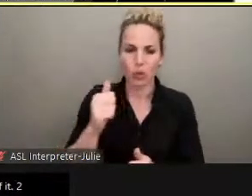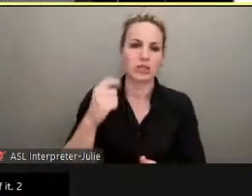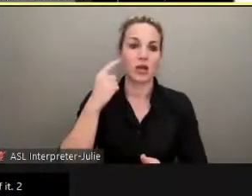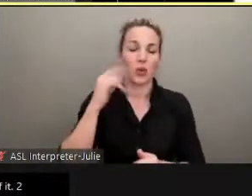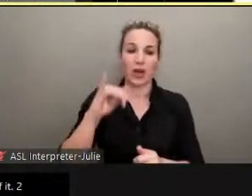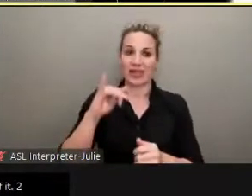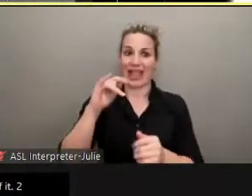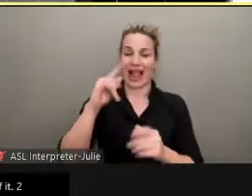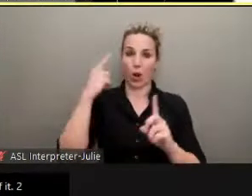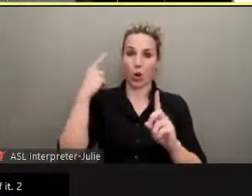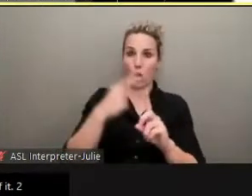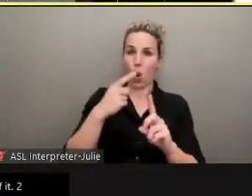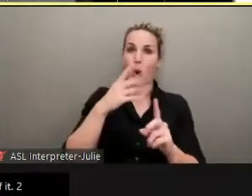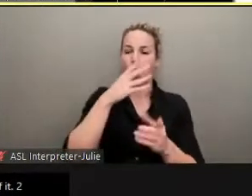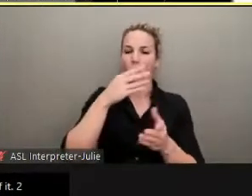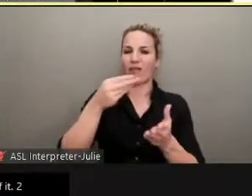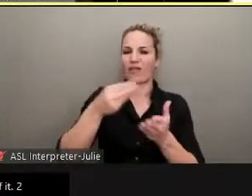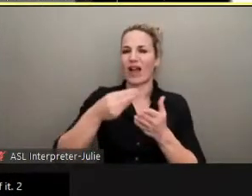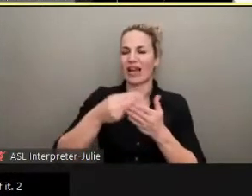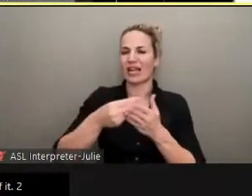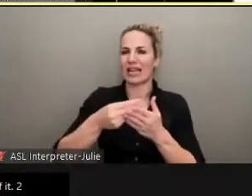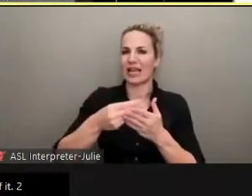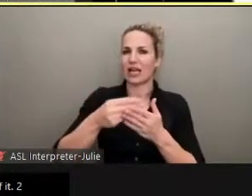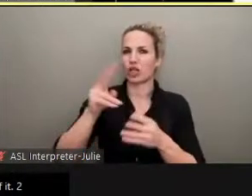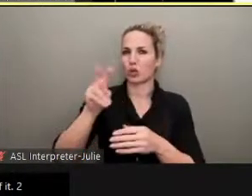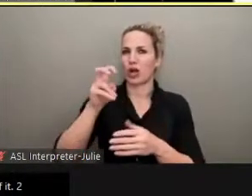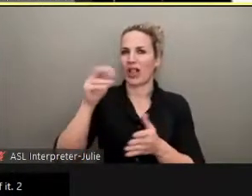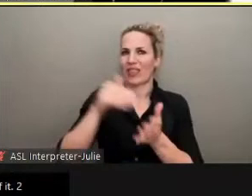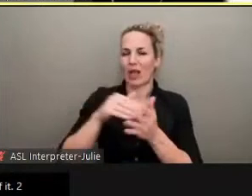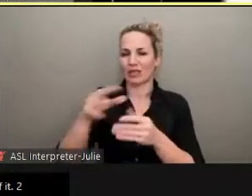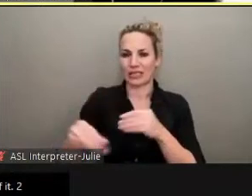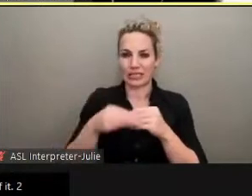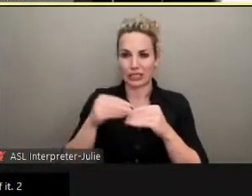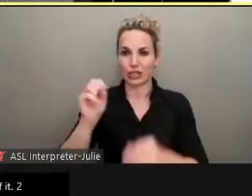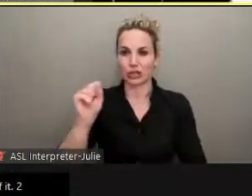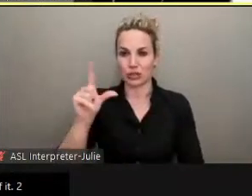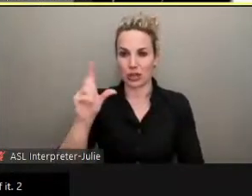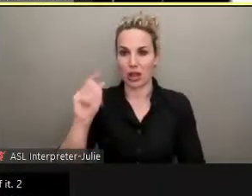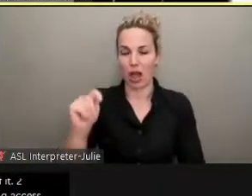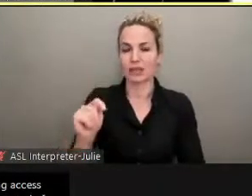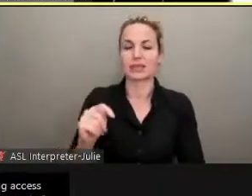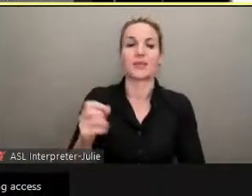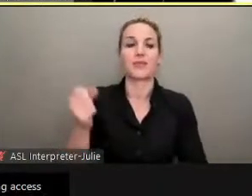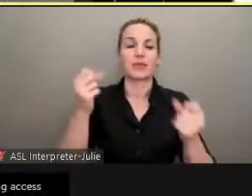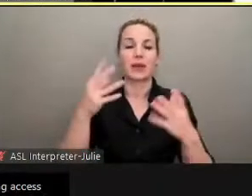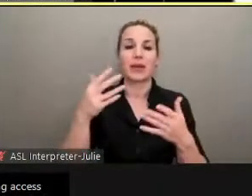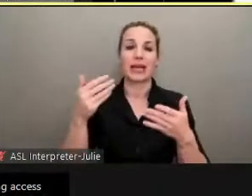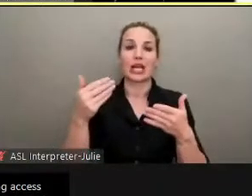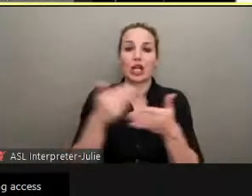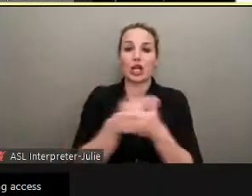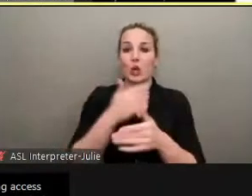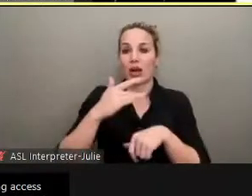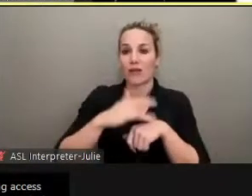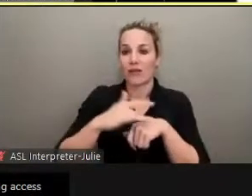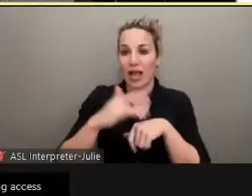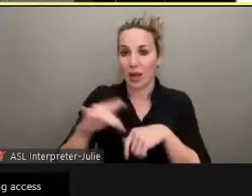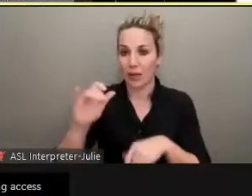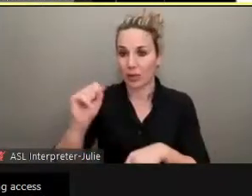over 200,000 additional slots. However, thousands of newly available slots